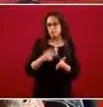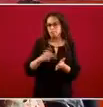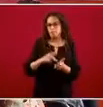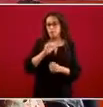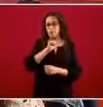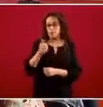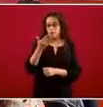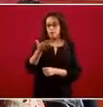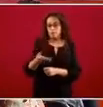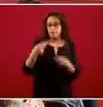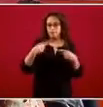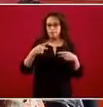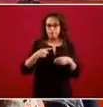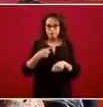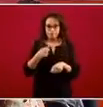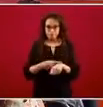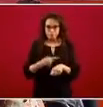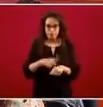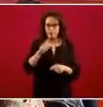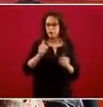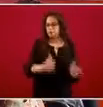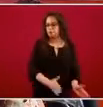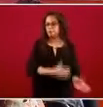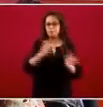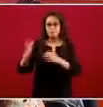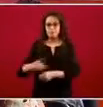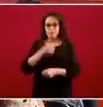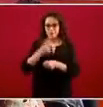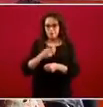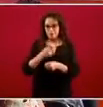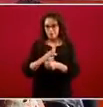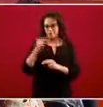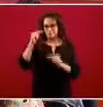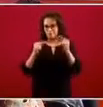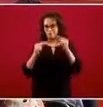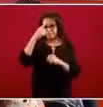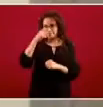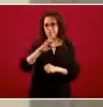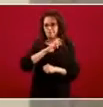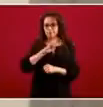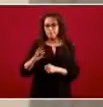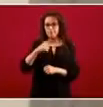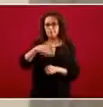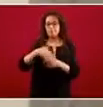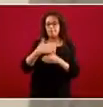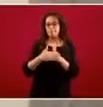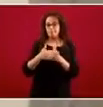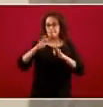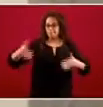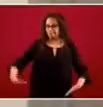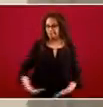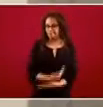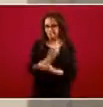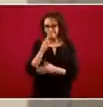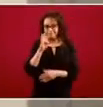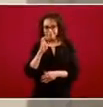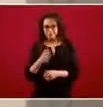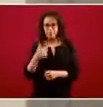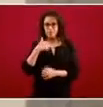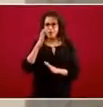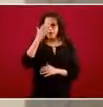on our first level of attention or of care, we usually take care of our pregnant patients at least 5 times before